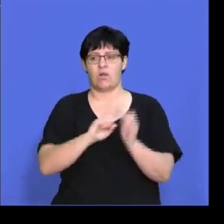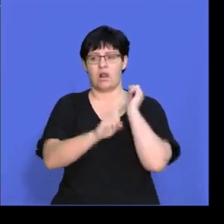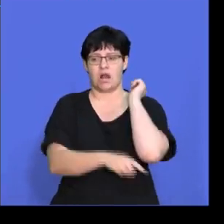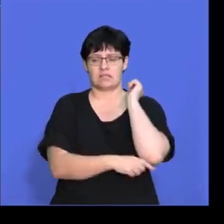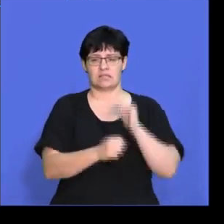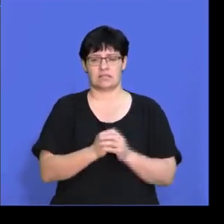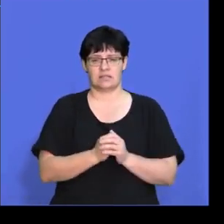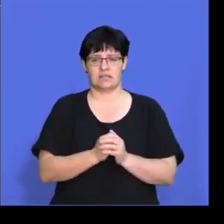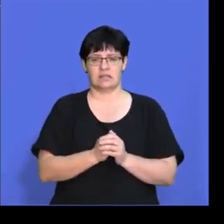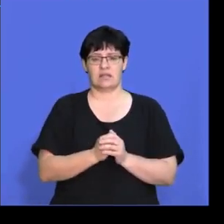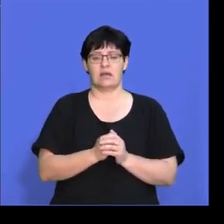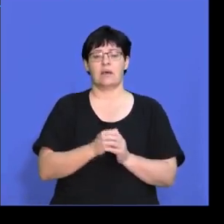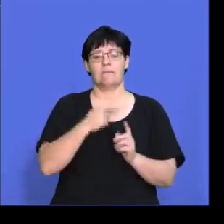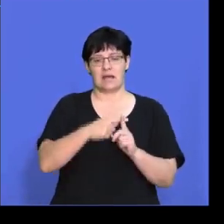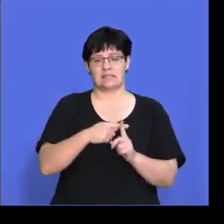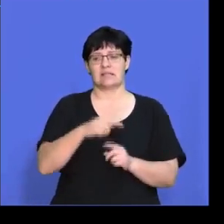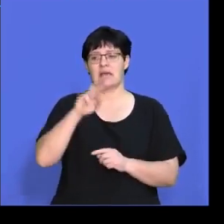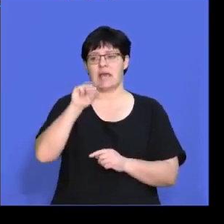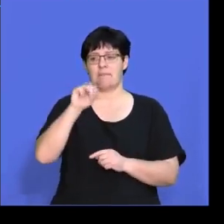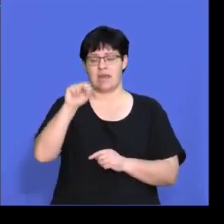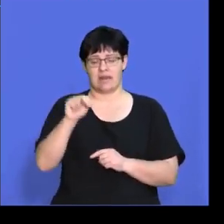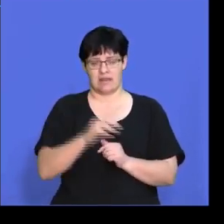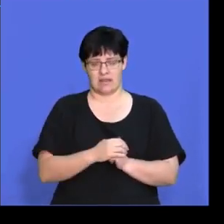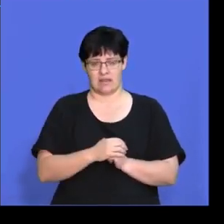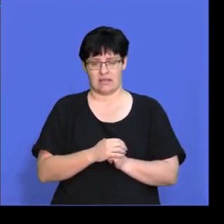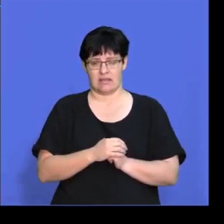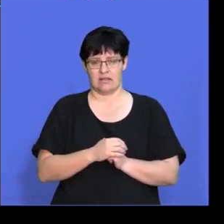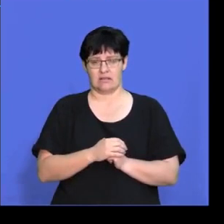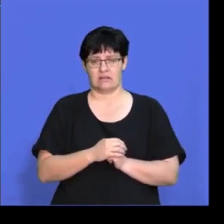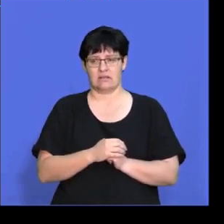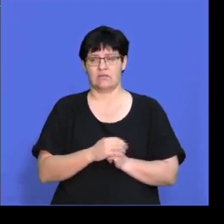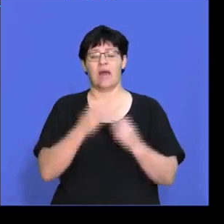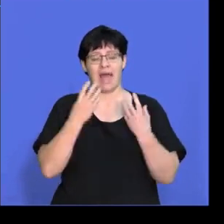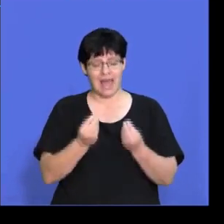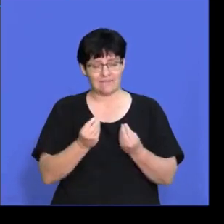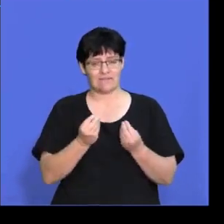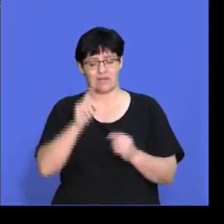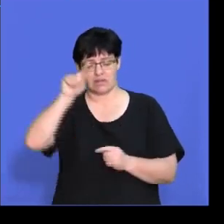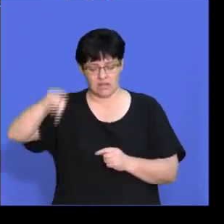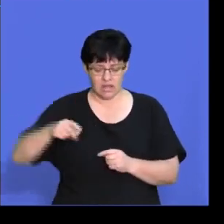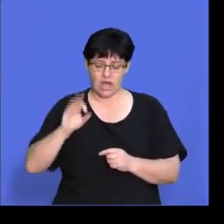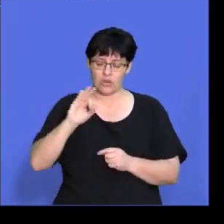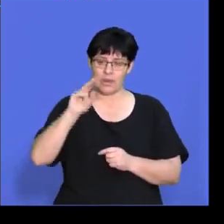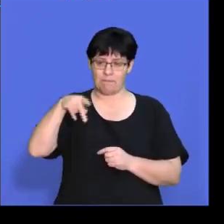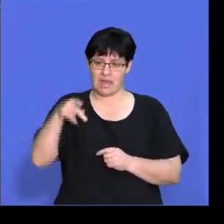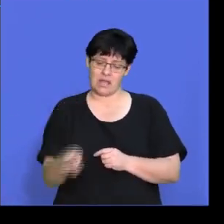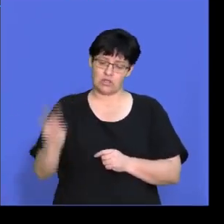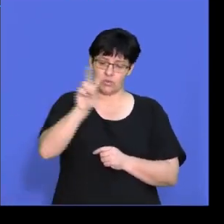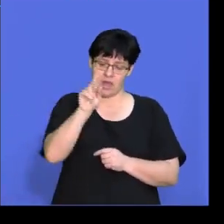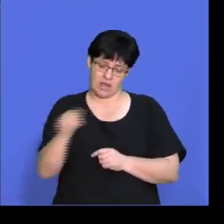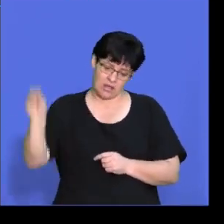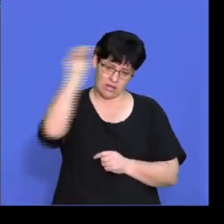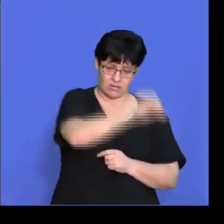the last terms, we've got plus mn. And as I said, we're going to have to bring that 3p squared over to